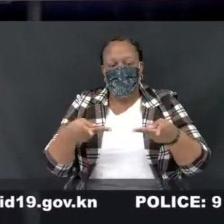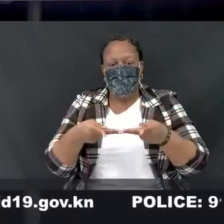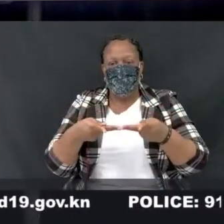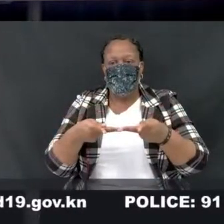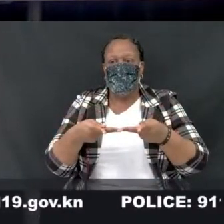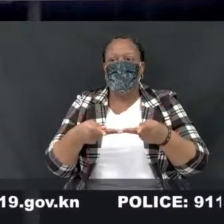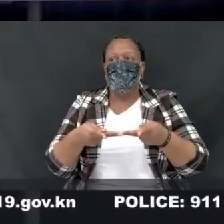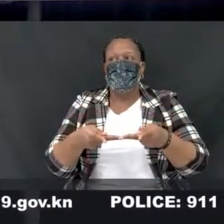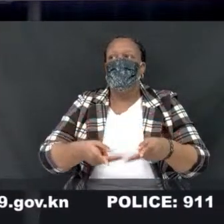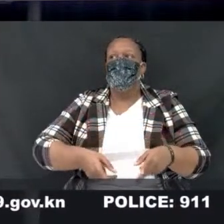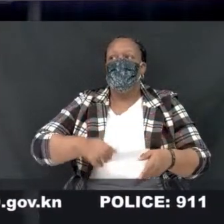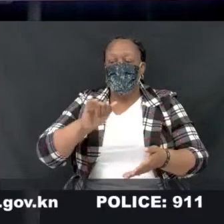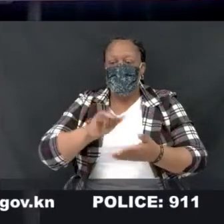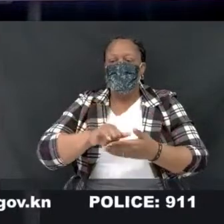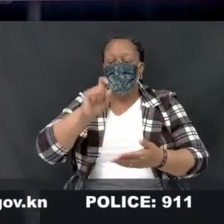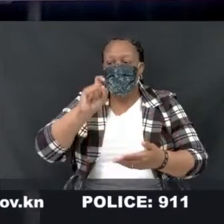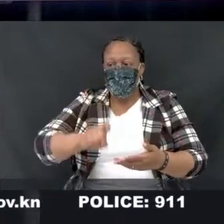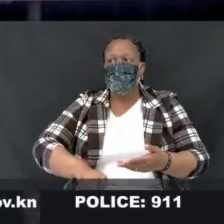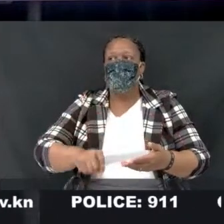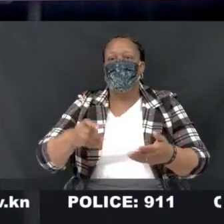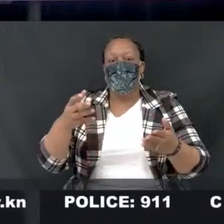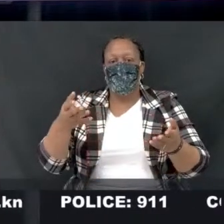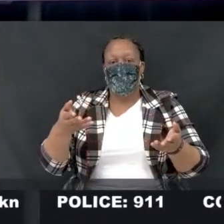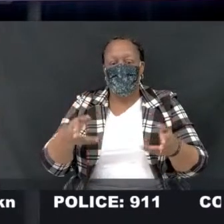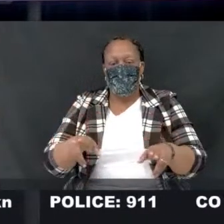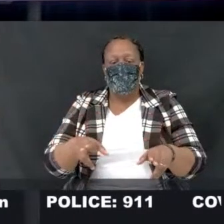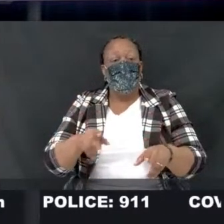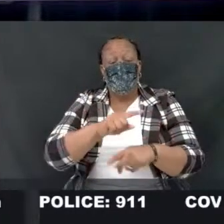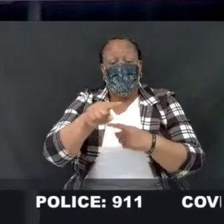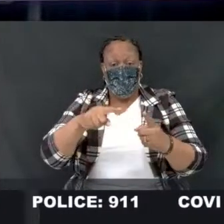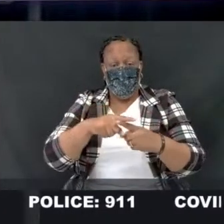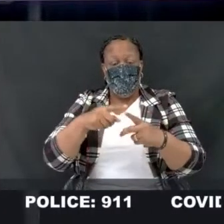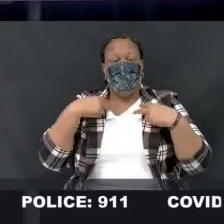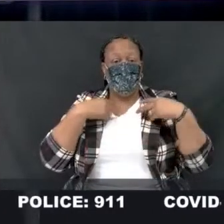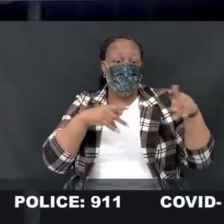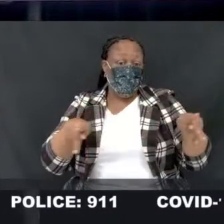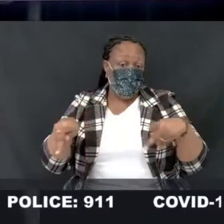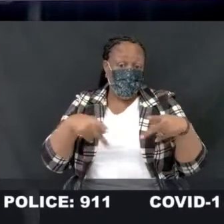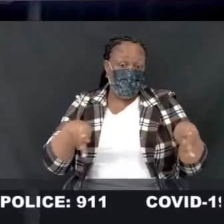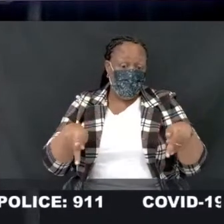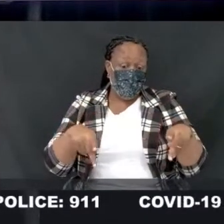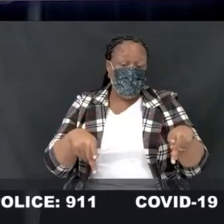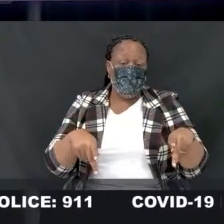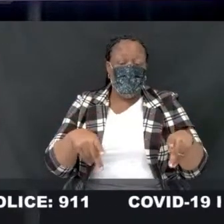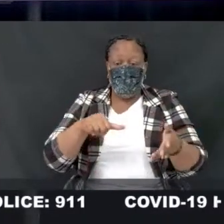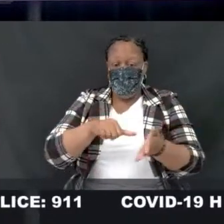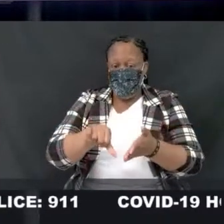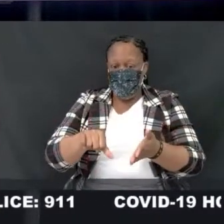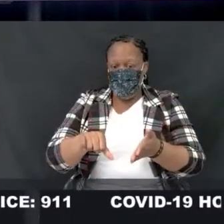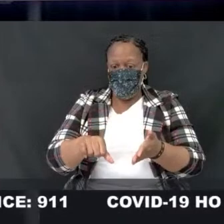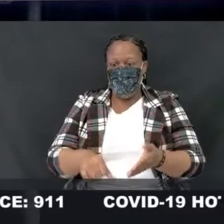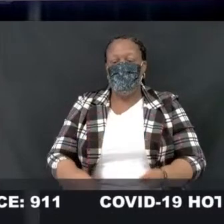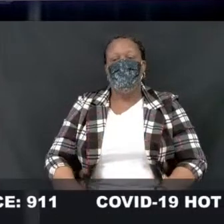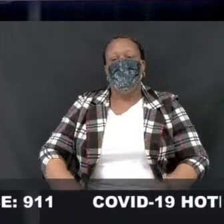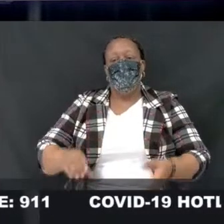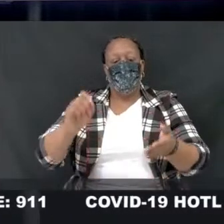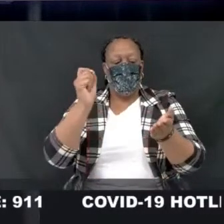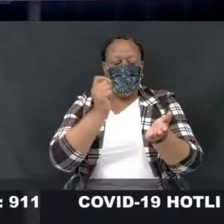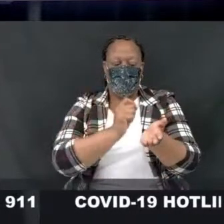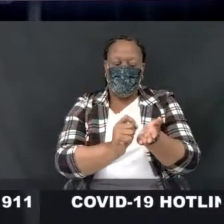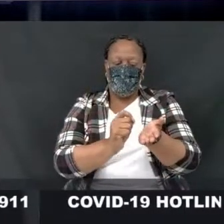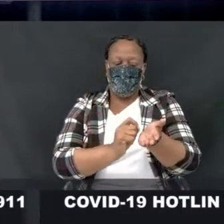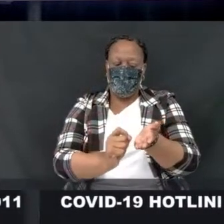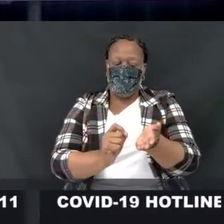that requirement to log names is imposed. However, it is not for contact tracing,